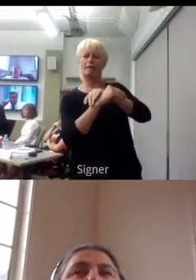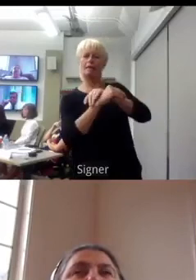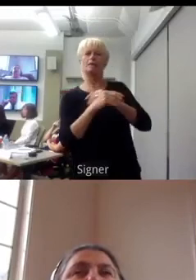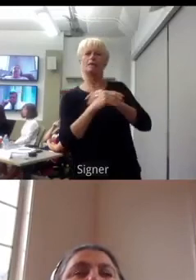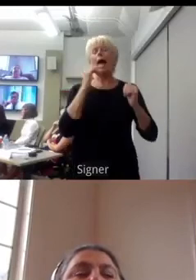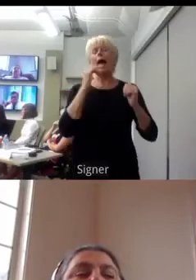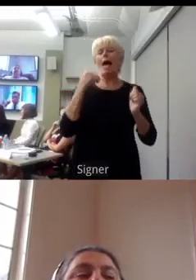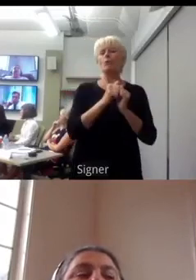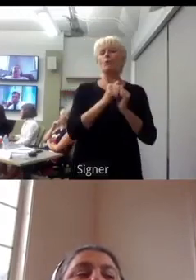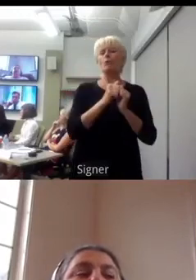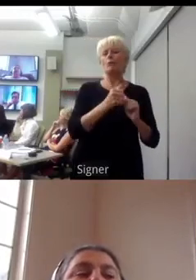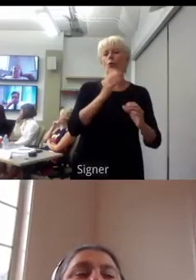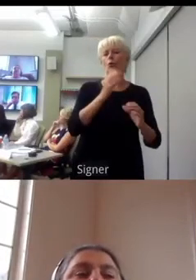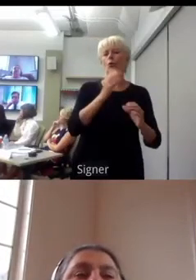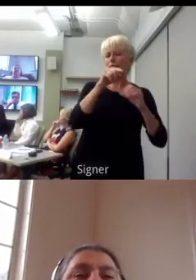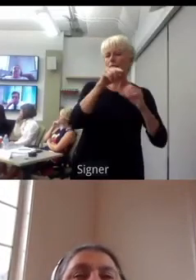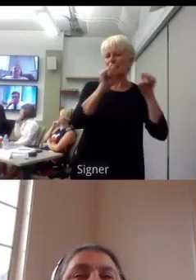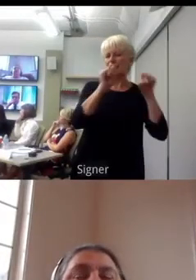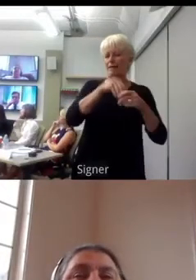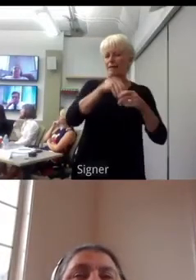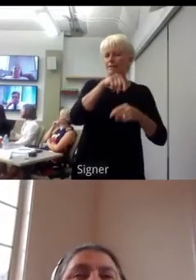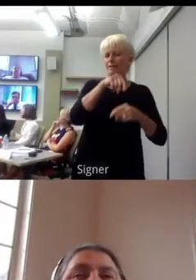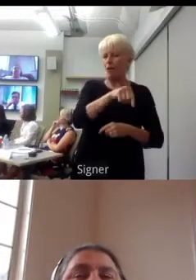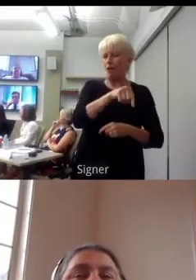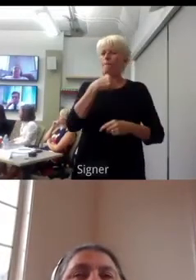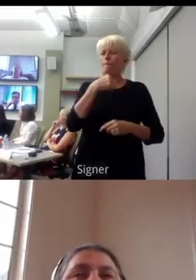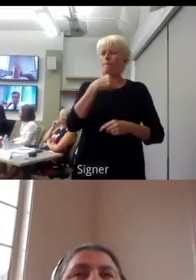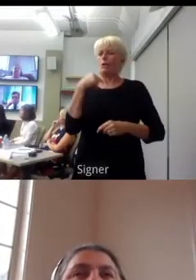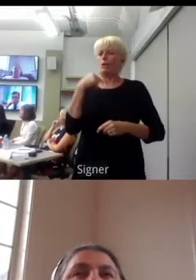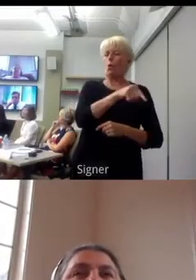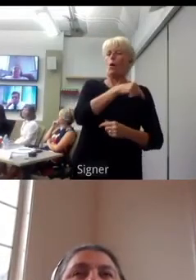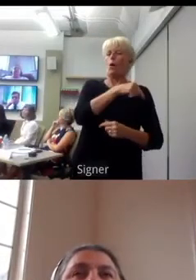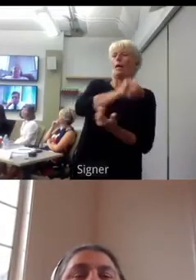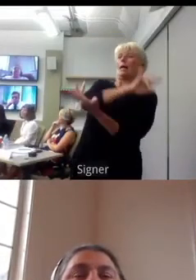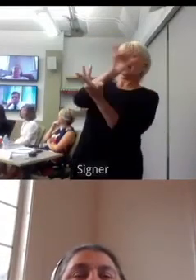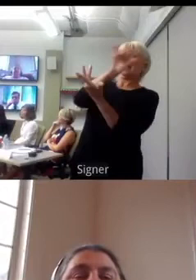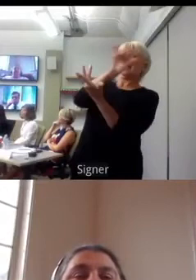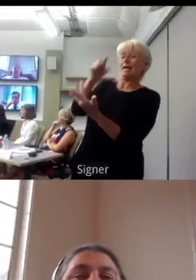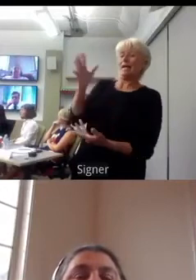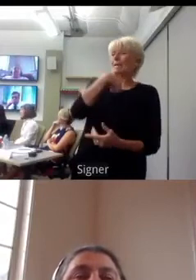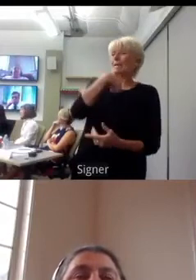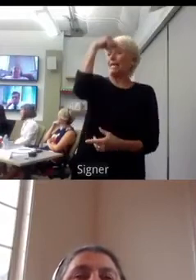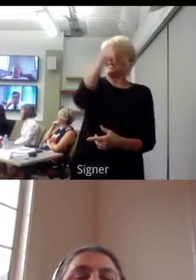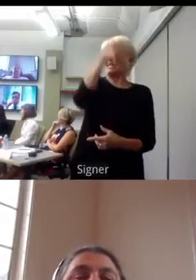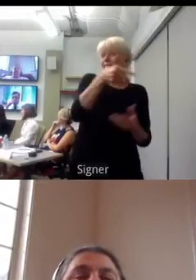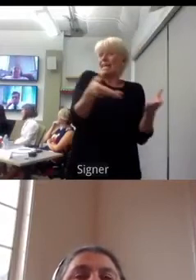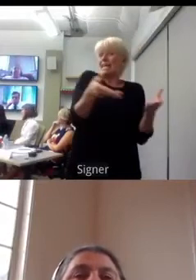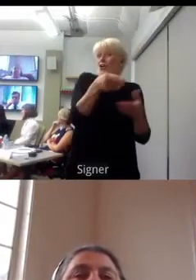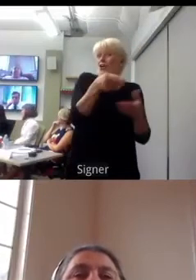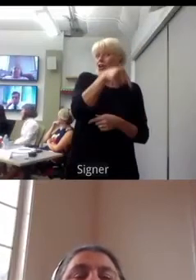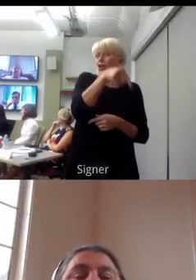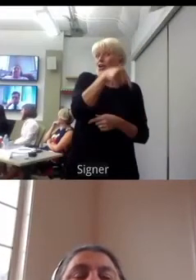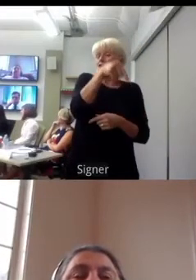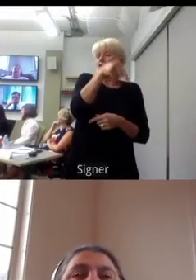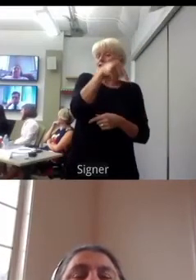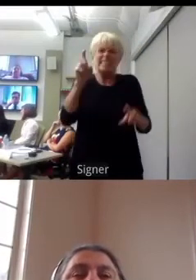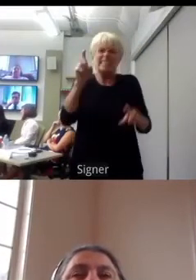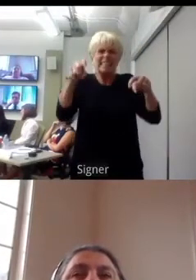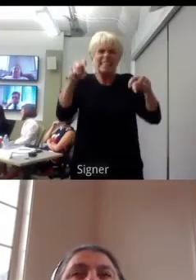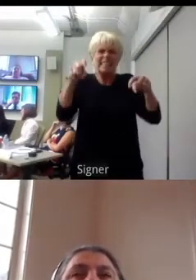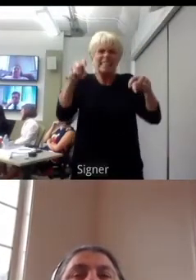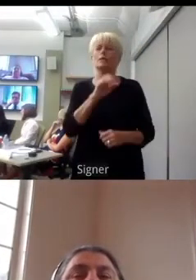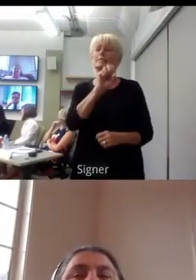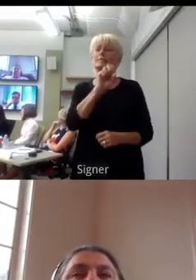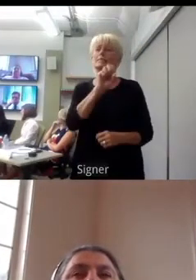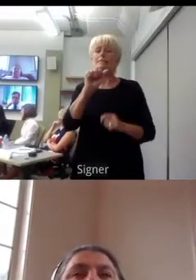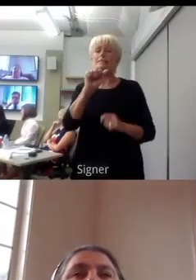with the fire department when they arrive on the site to identify where you are located. So the CSA has got that kind of information, but